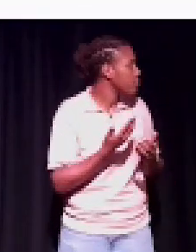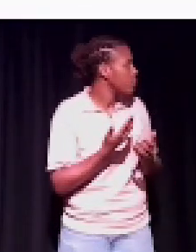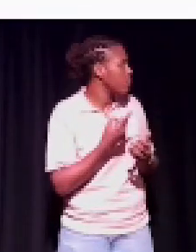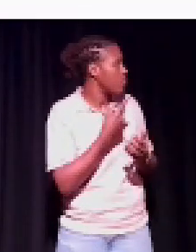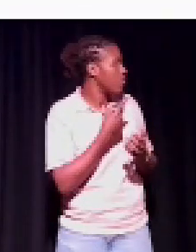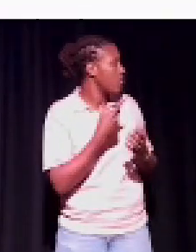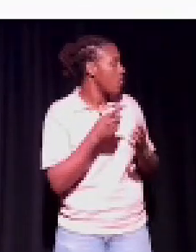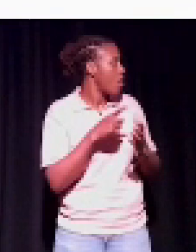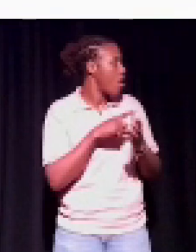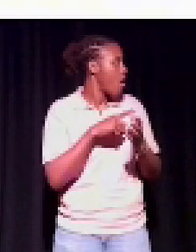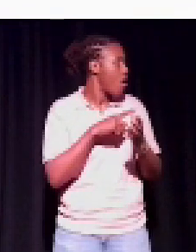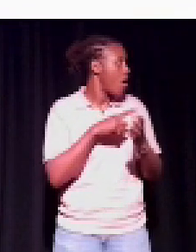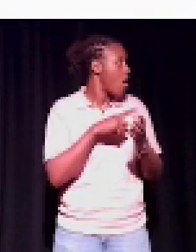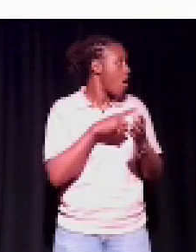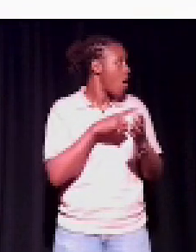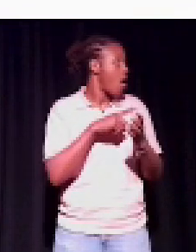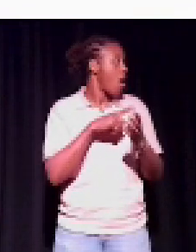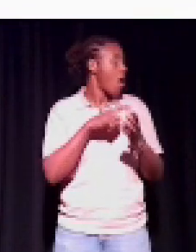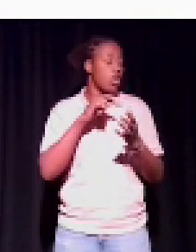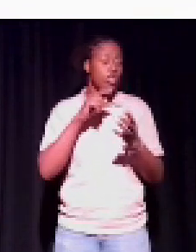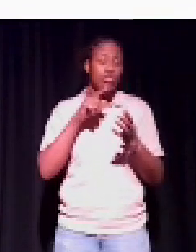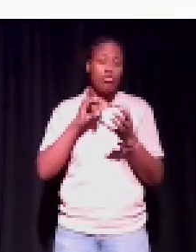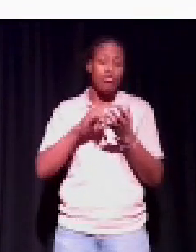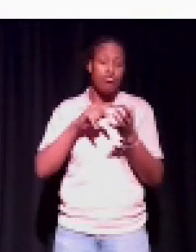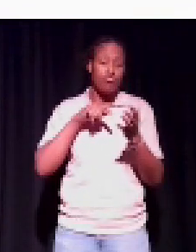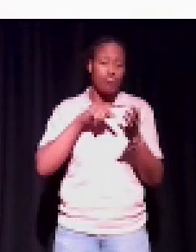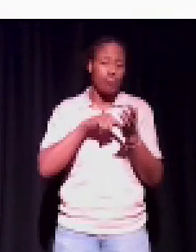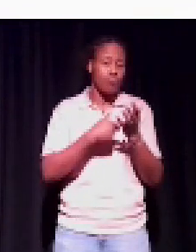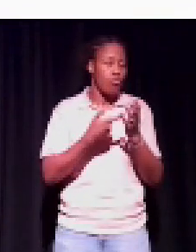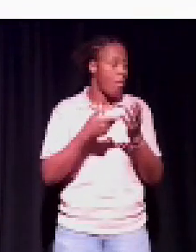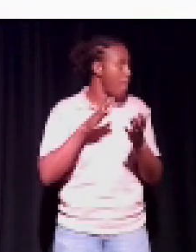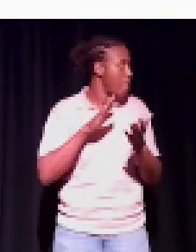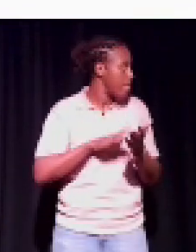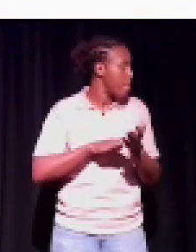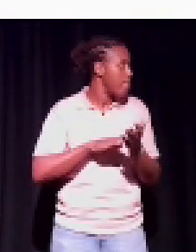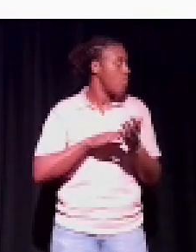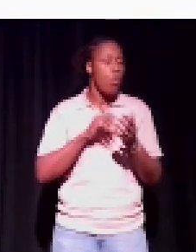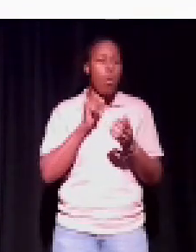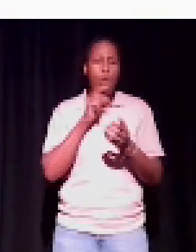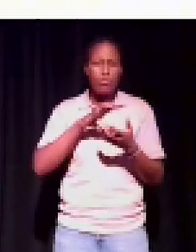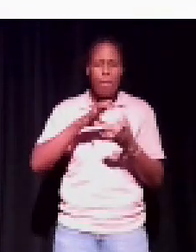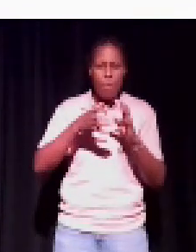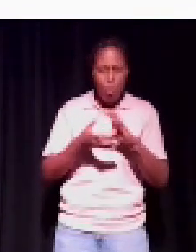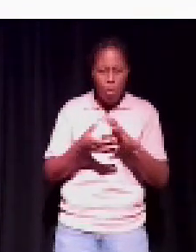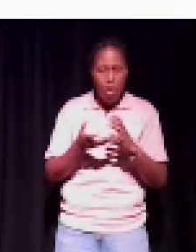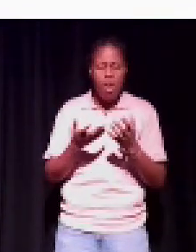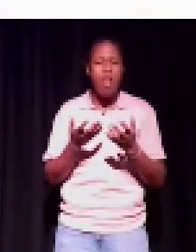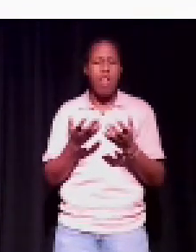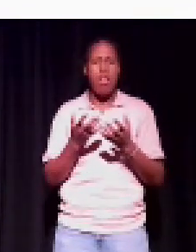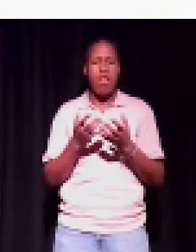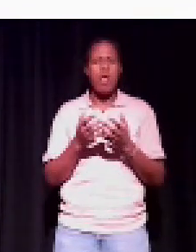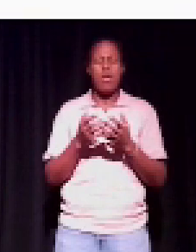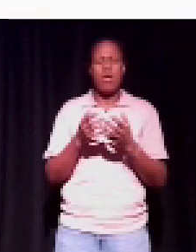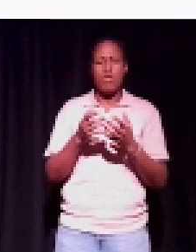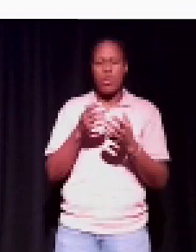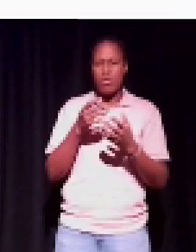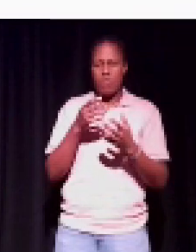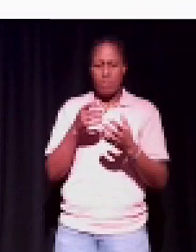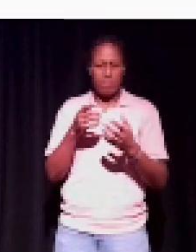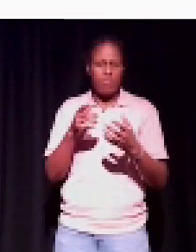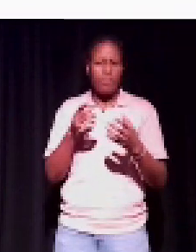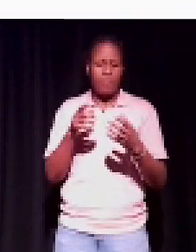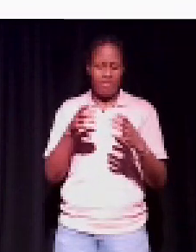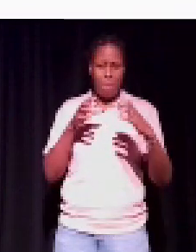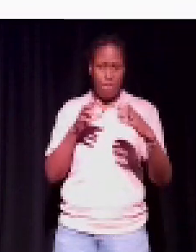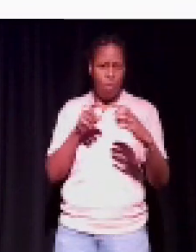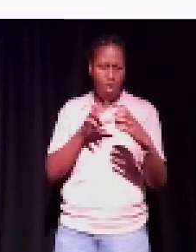or Cosmo buttons, which are sort of Bluetooth buttons that you can interact with, and they have like a sensitivity, like a proximity